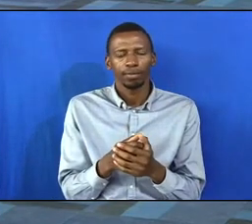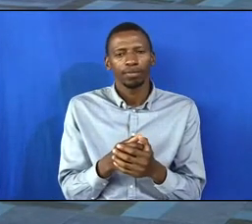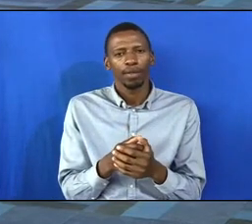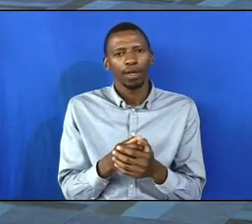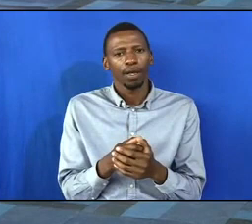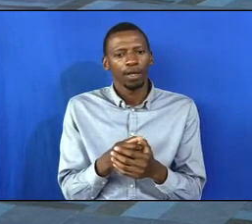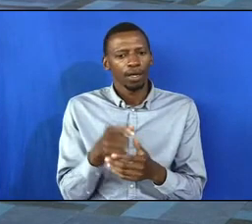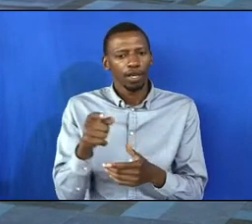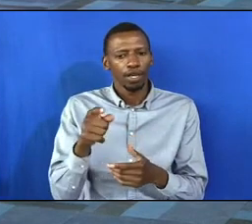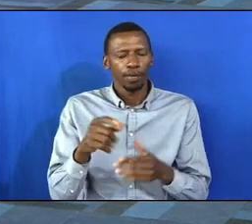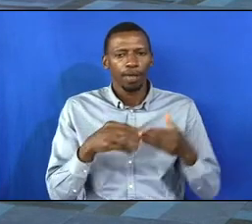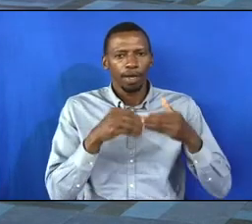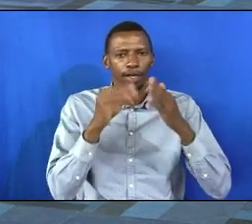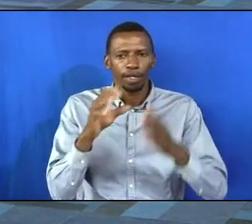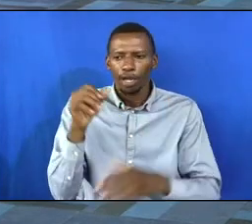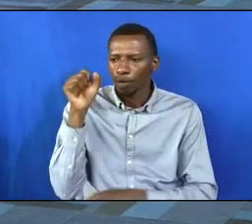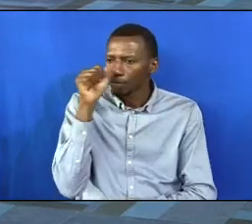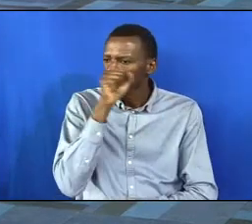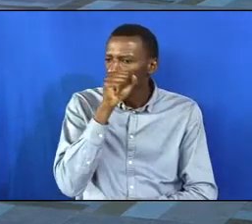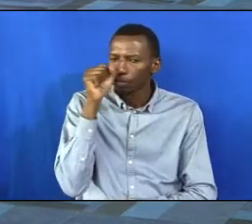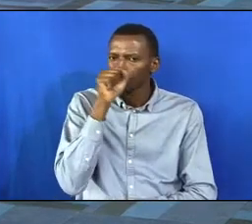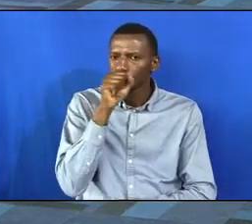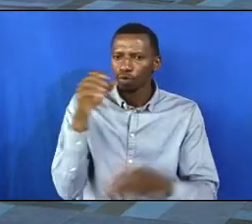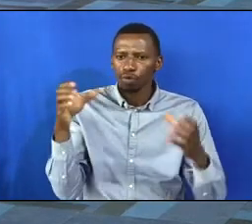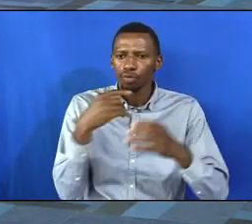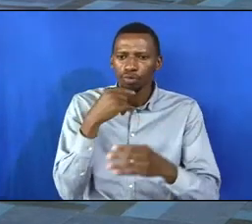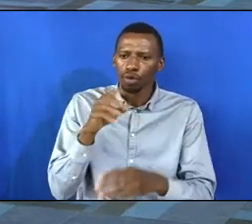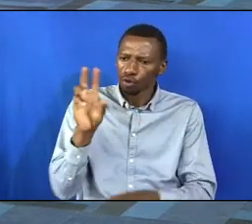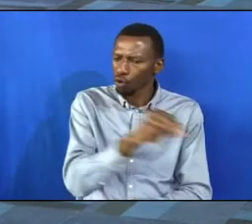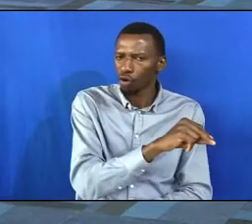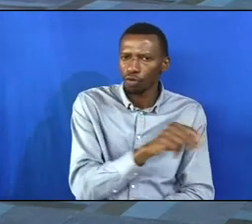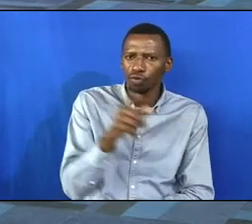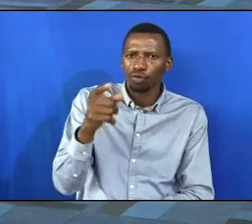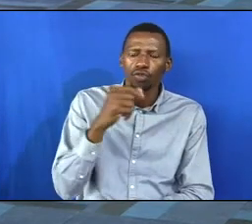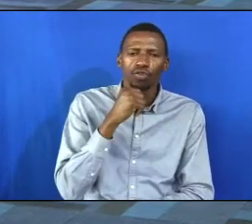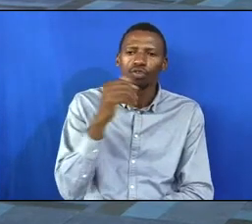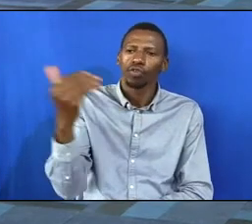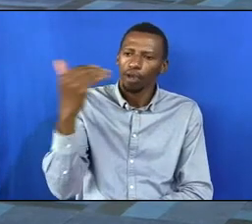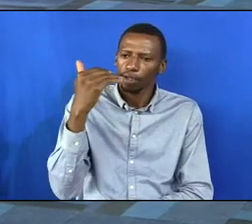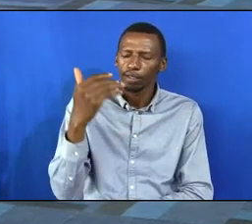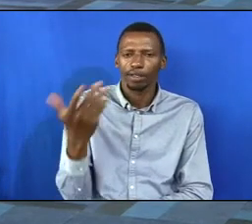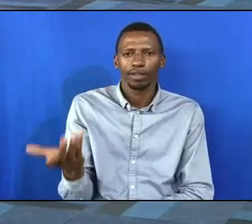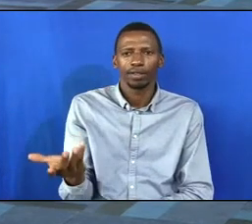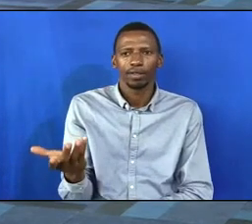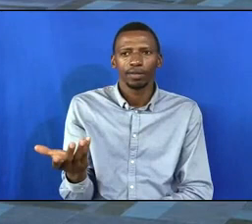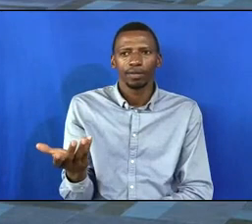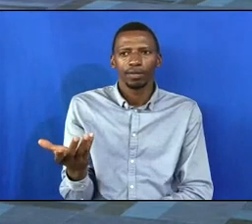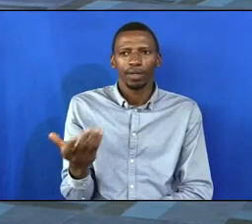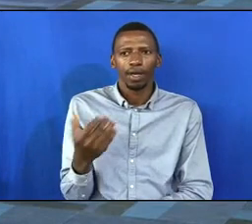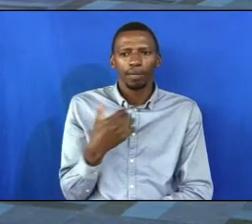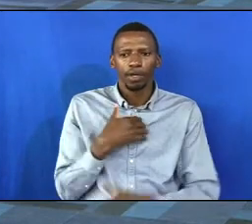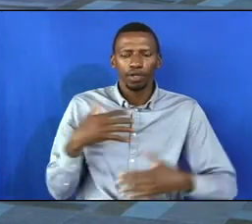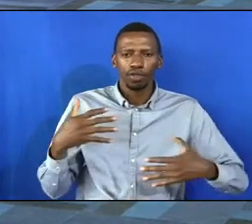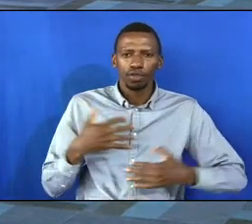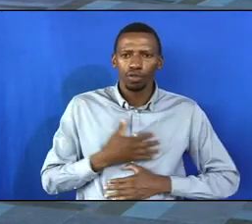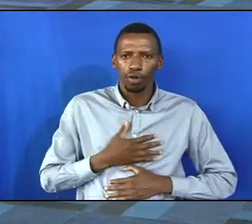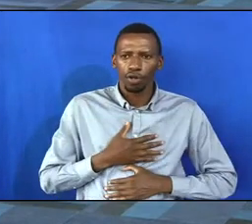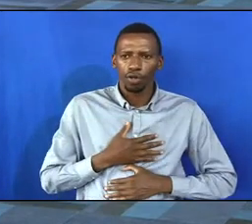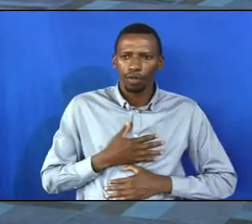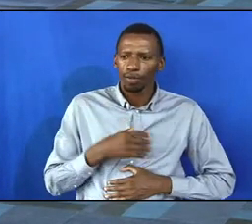seek our permission. We are told you have taken one of us. I did not know that those chokoras also had their leaders there.